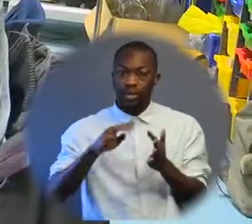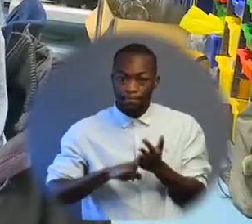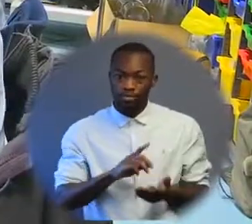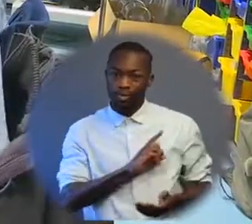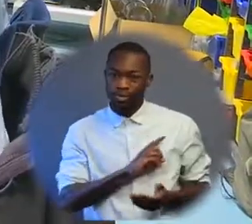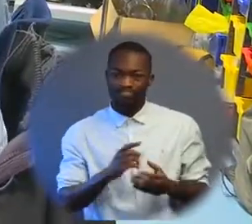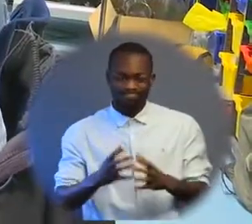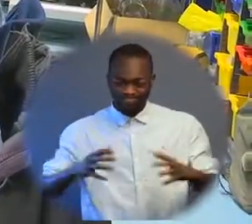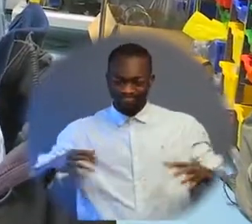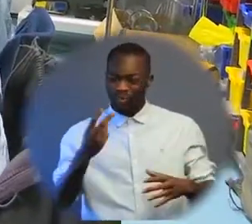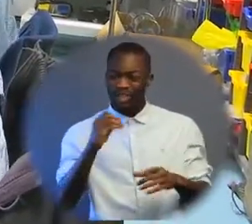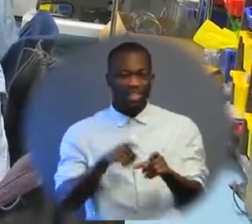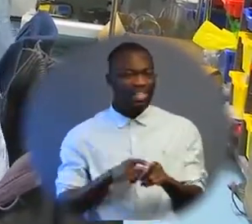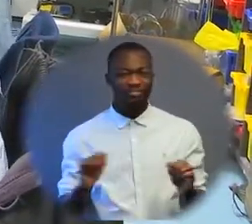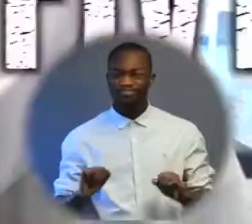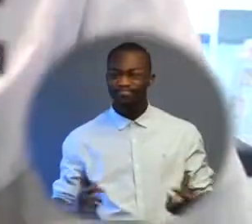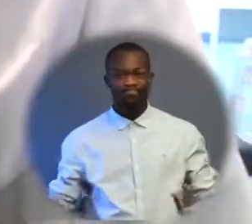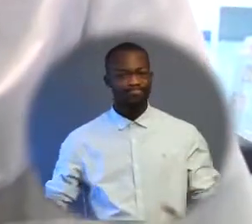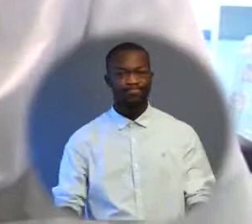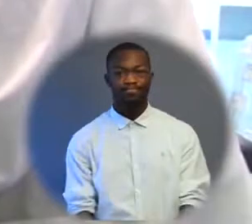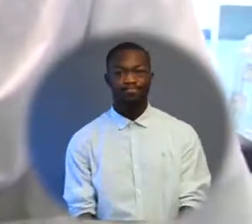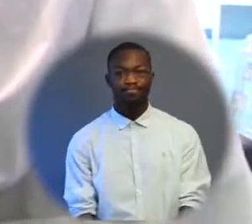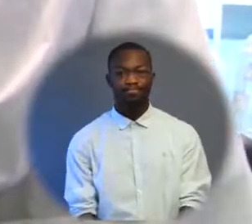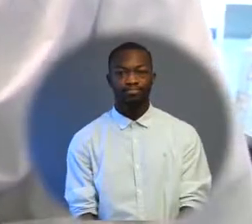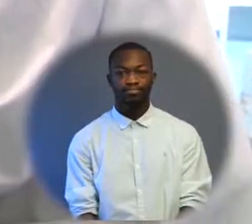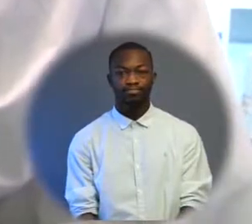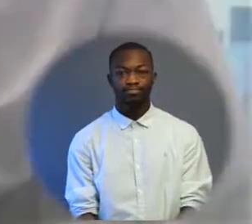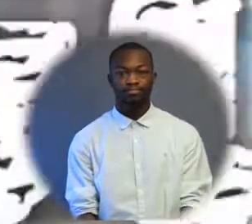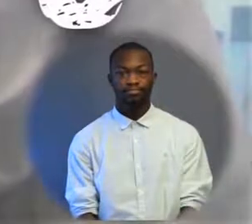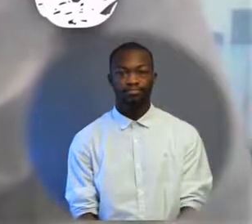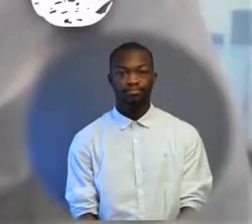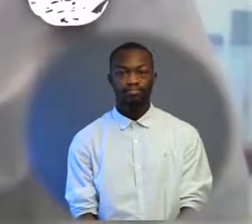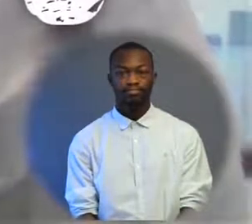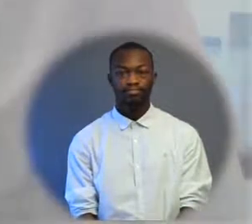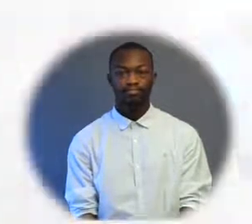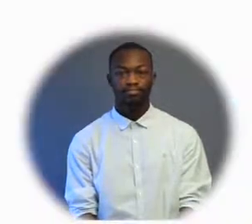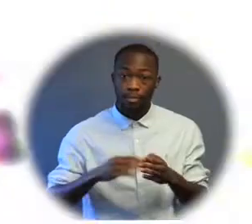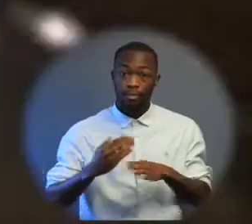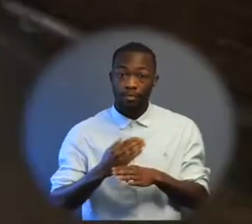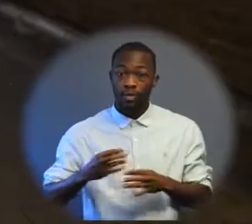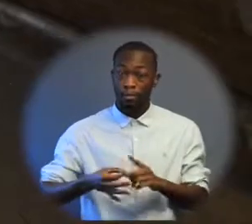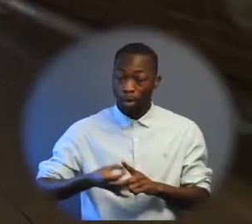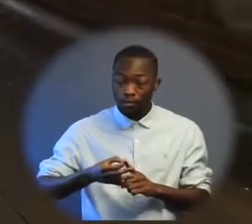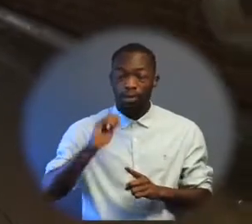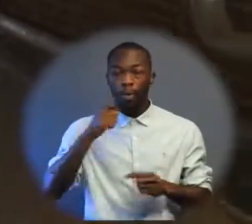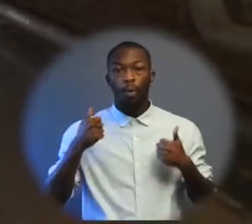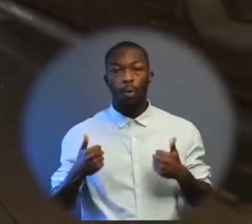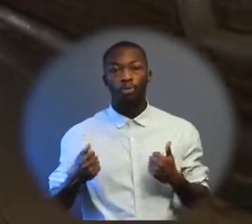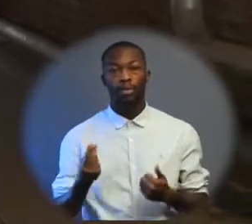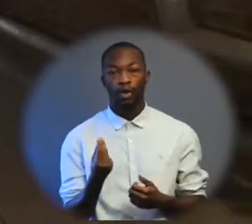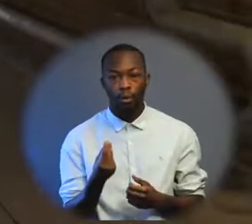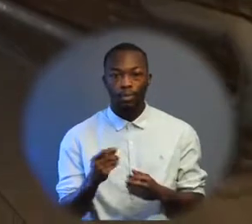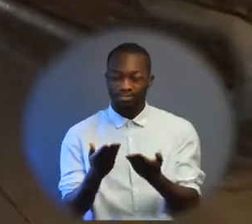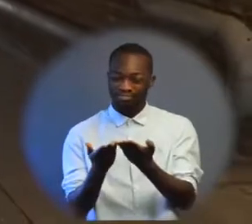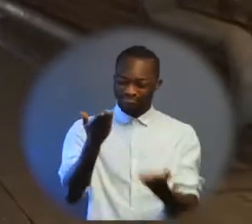in STEM, and the number of young women taking A-level physics is 1 in 5. That hasn't risen in 20 years. It's vital that diversity